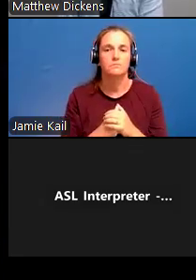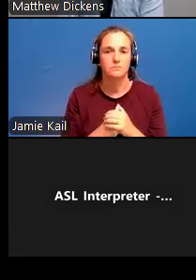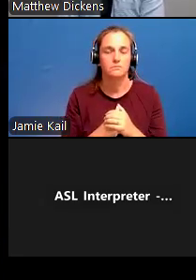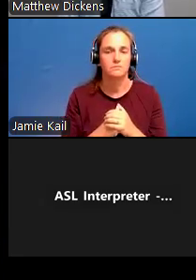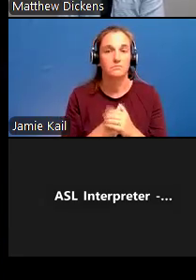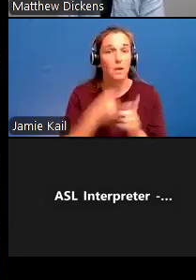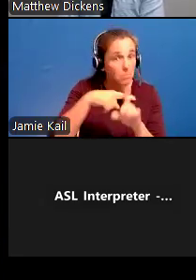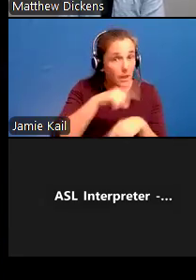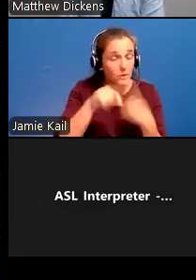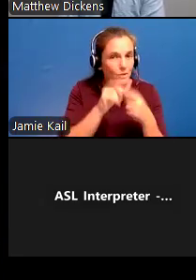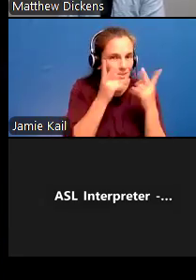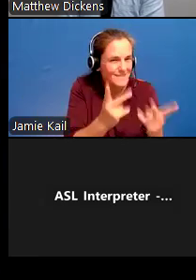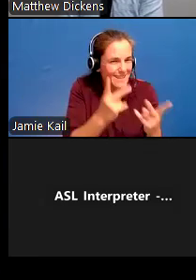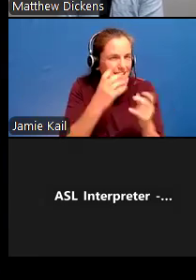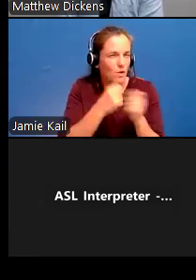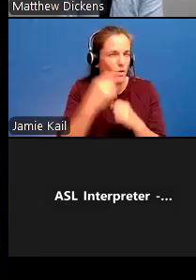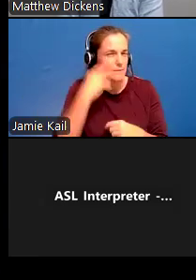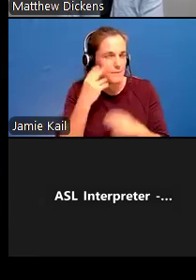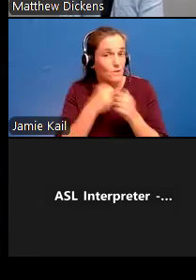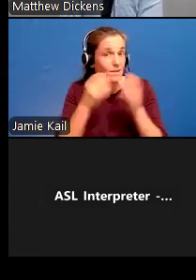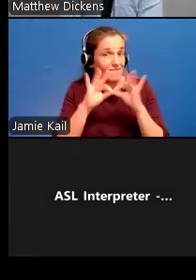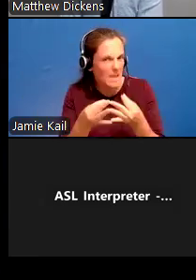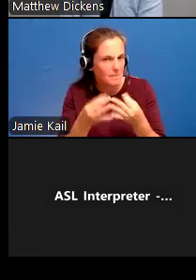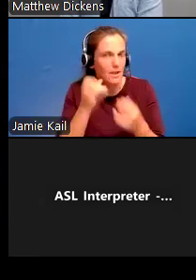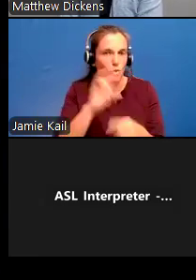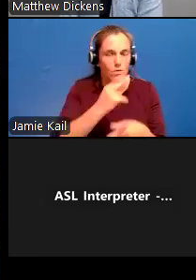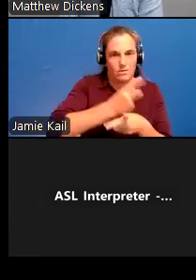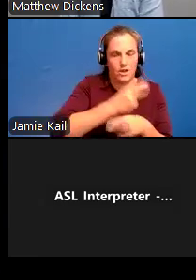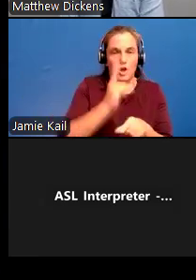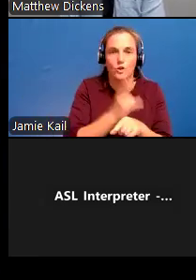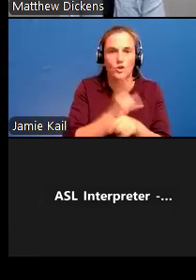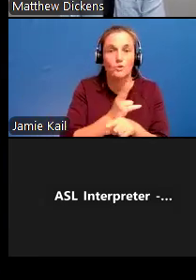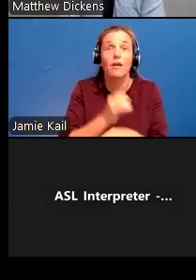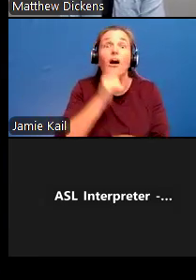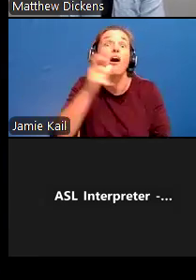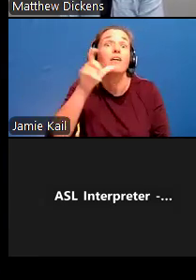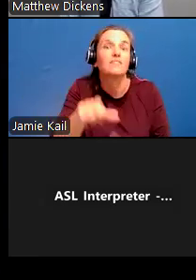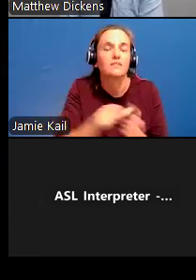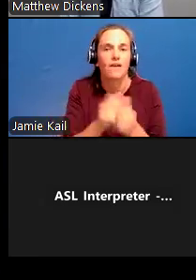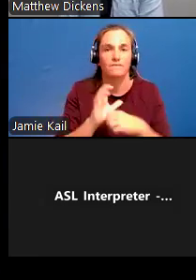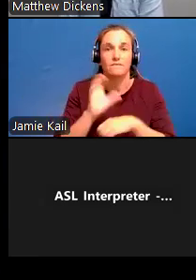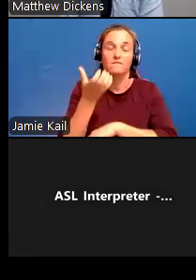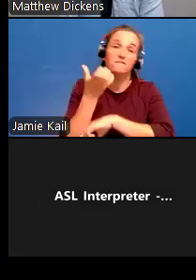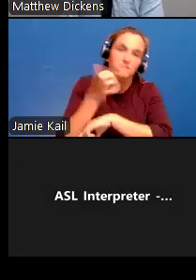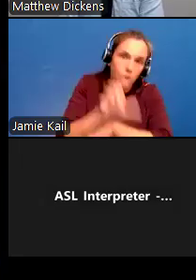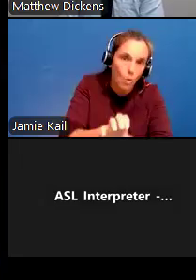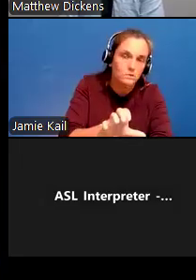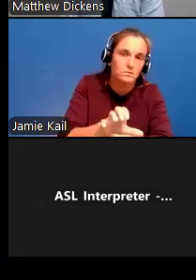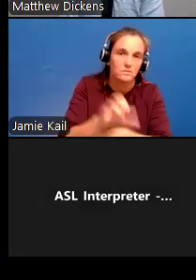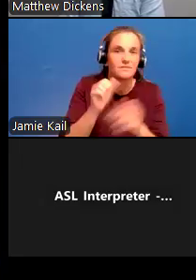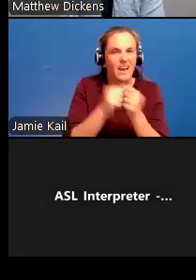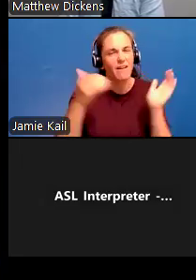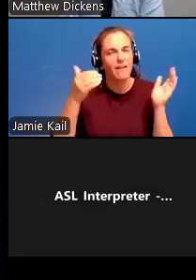Additionally, if you see or experience a family member or caretaker using unnecessary force, and this occurs often